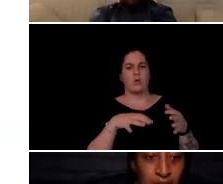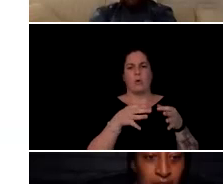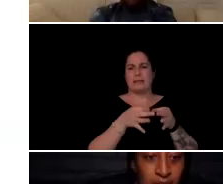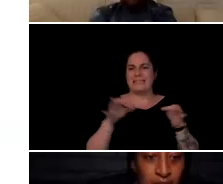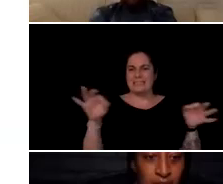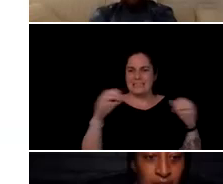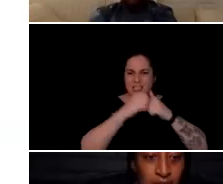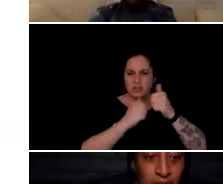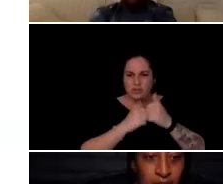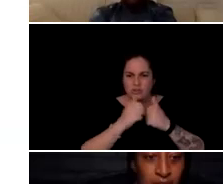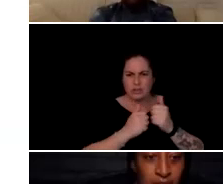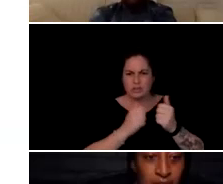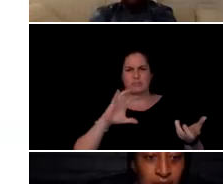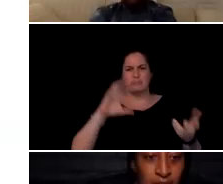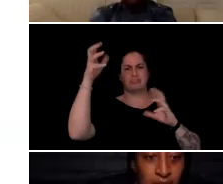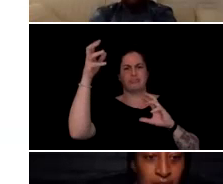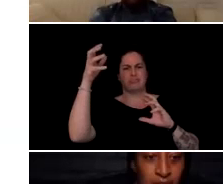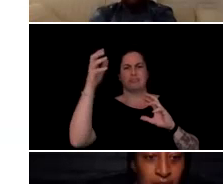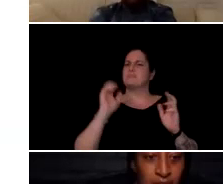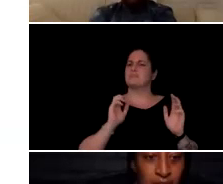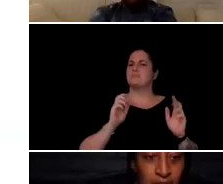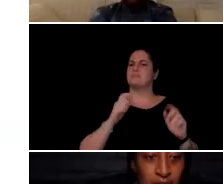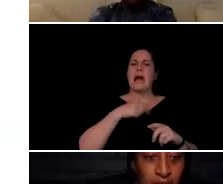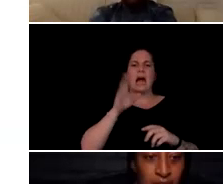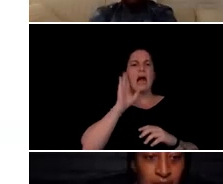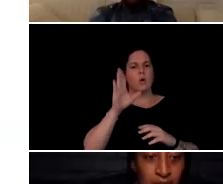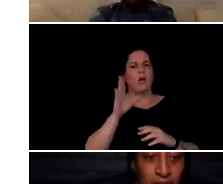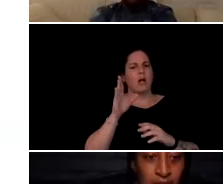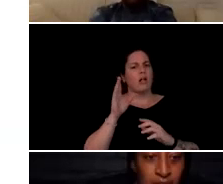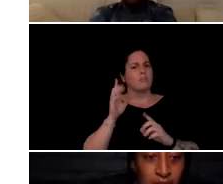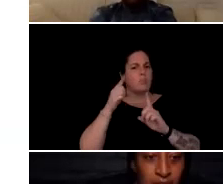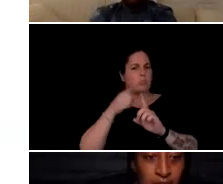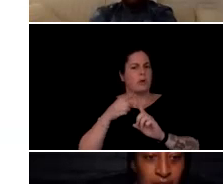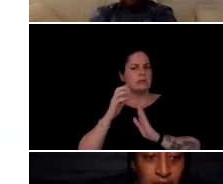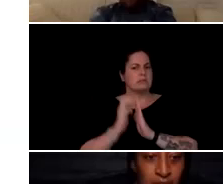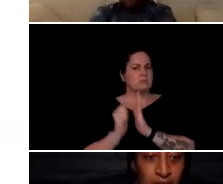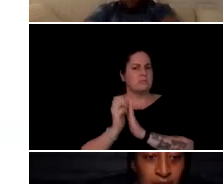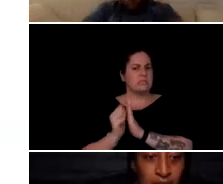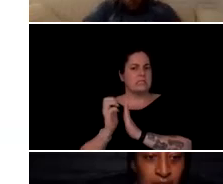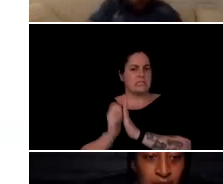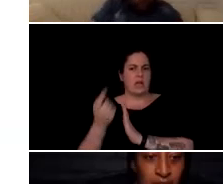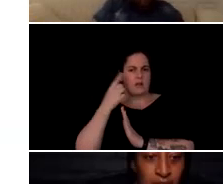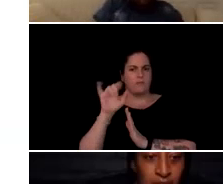flow right, then I typically, you know, deduct some points for that.